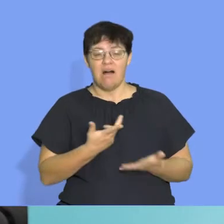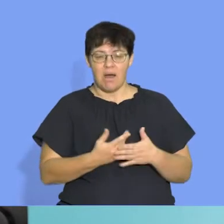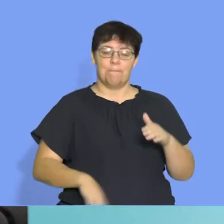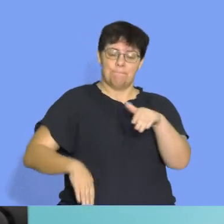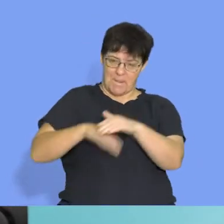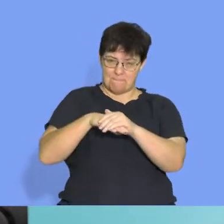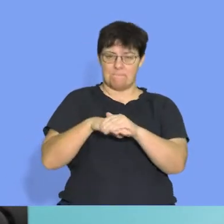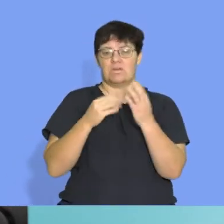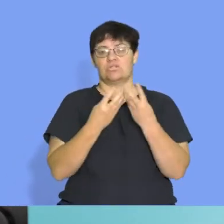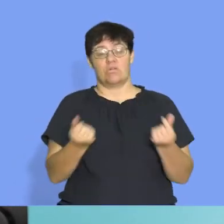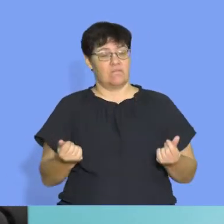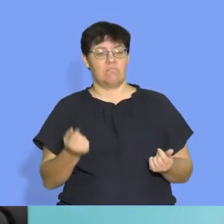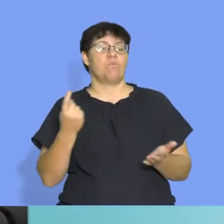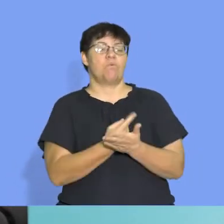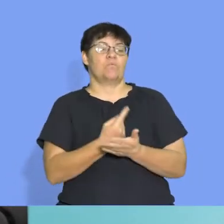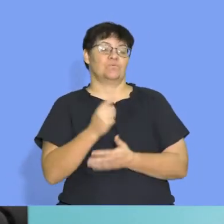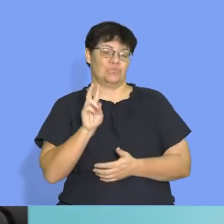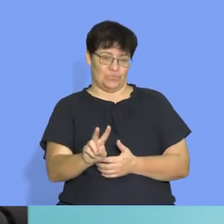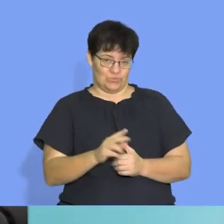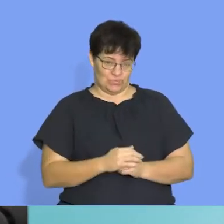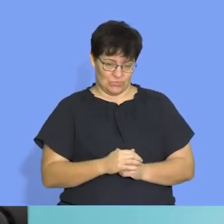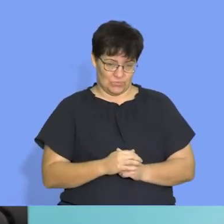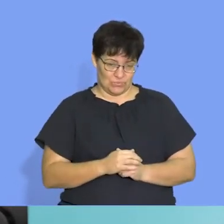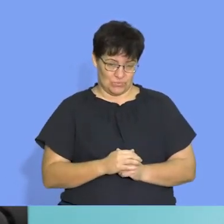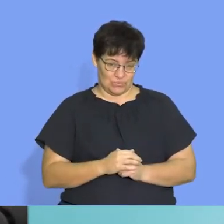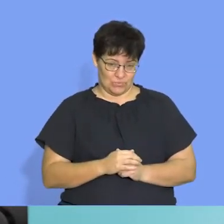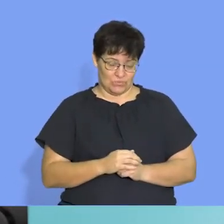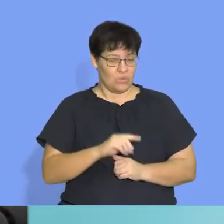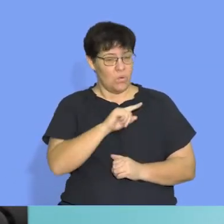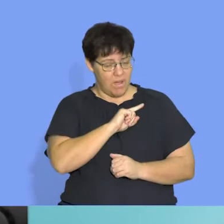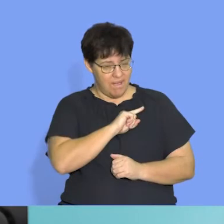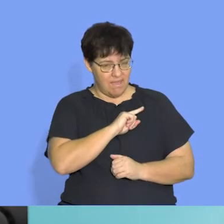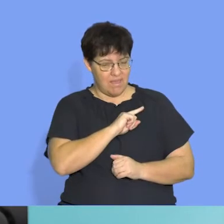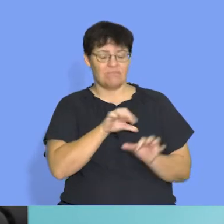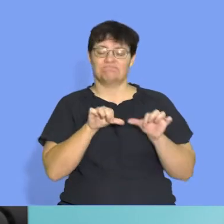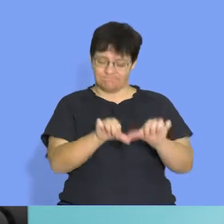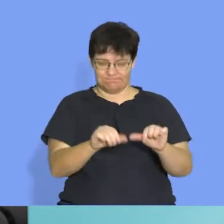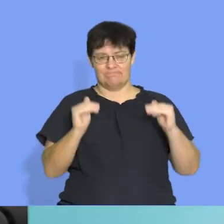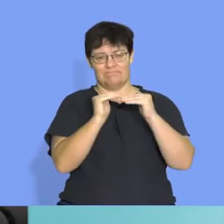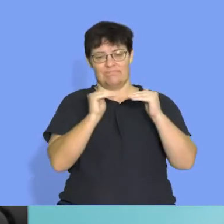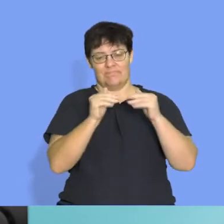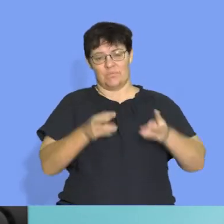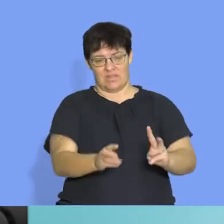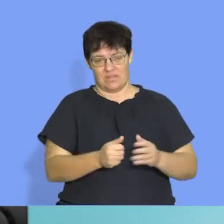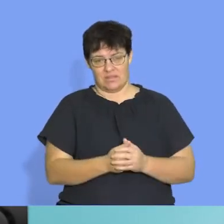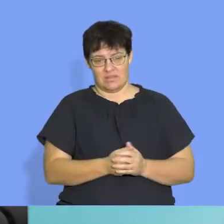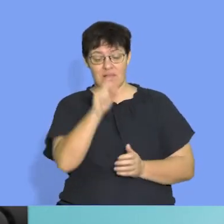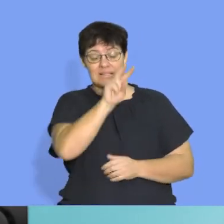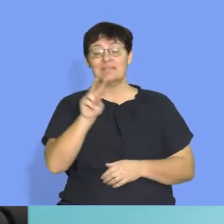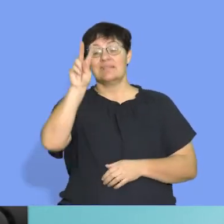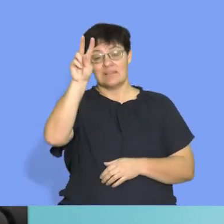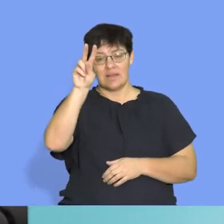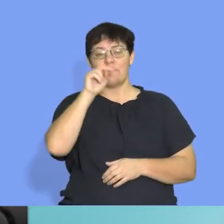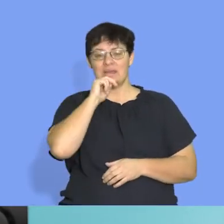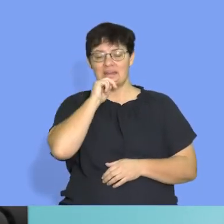of solutions will always be 2, provided that it is in standard form. So that squared there that I said was a second